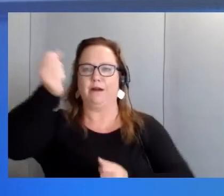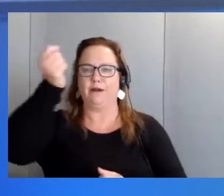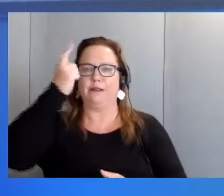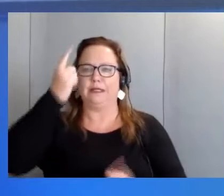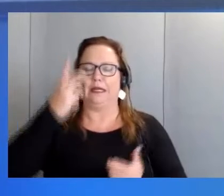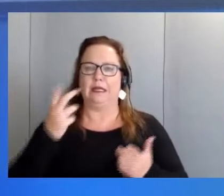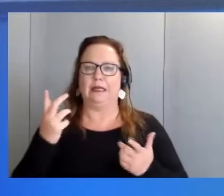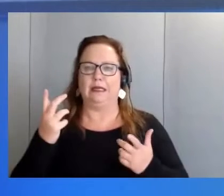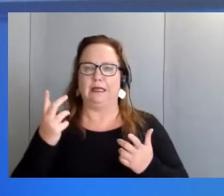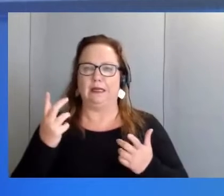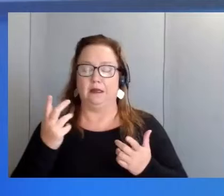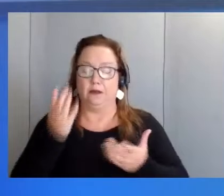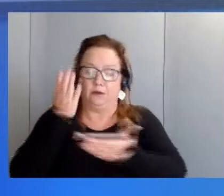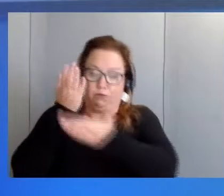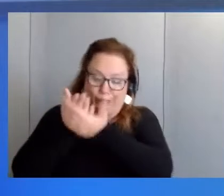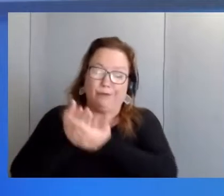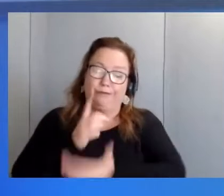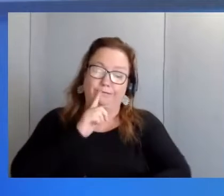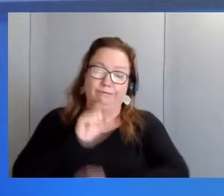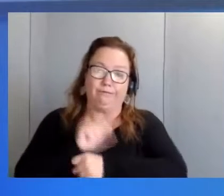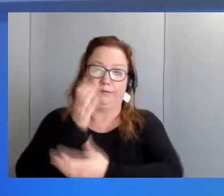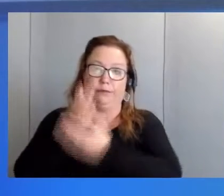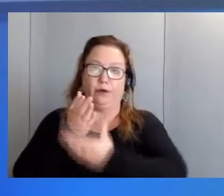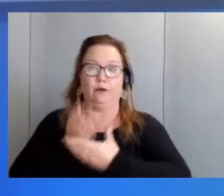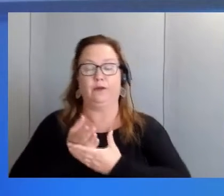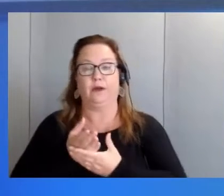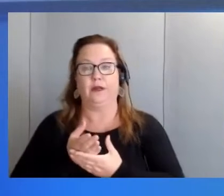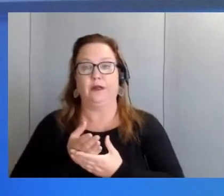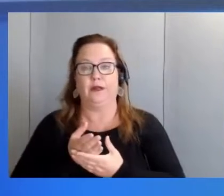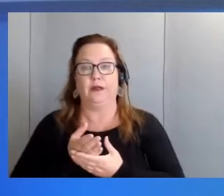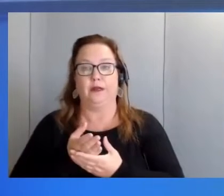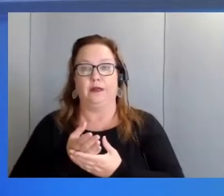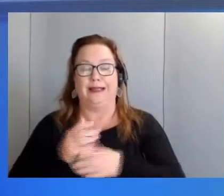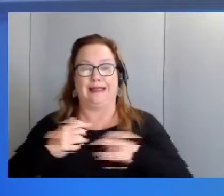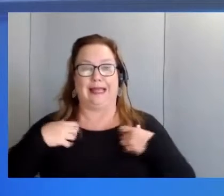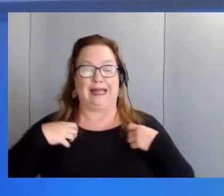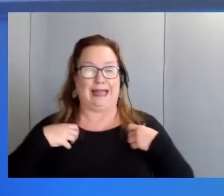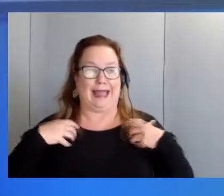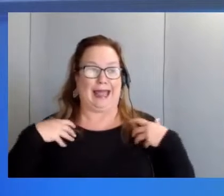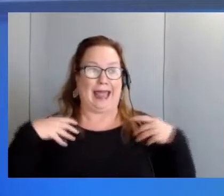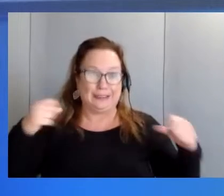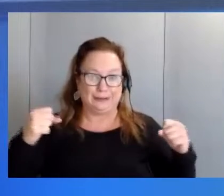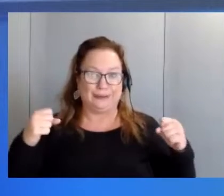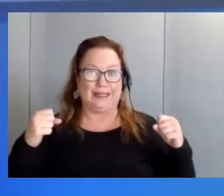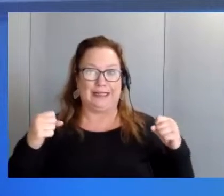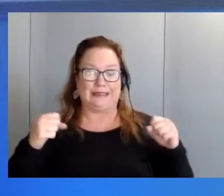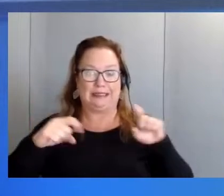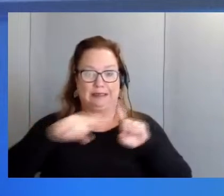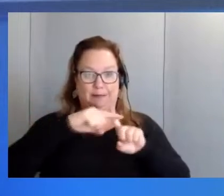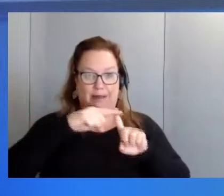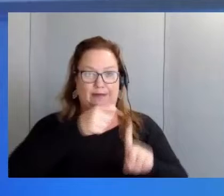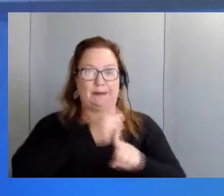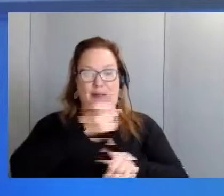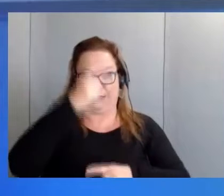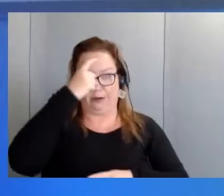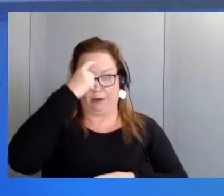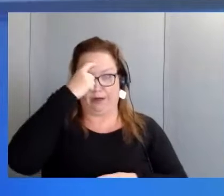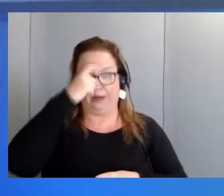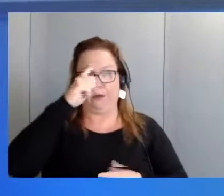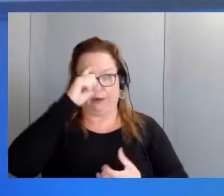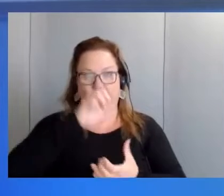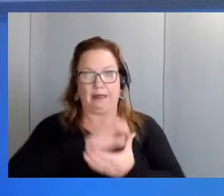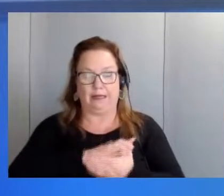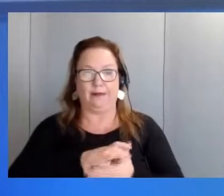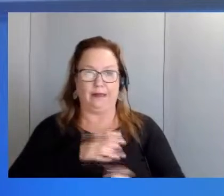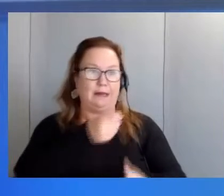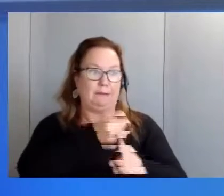to prove, a lot of people take this for granted, that exercise has a positive impact on the brain. We believe it does,